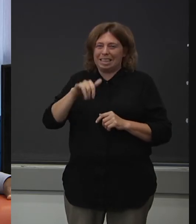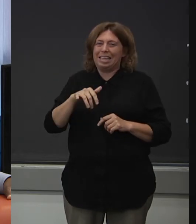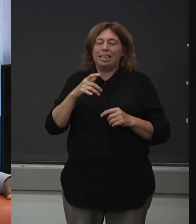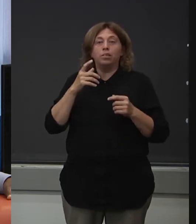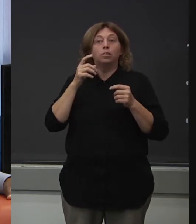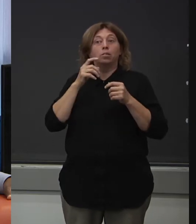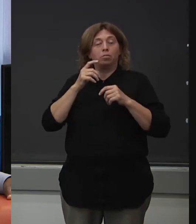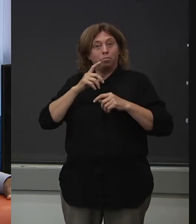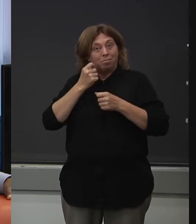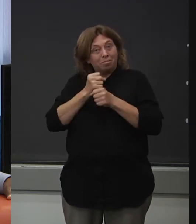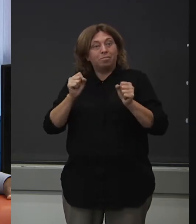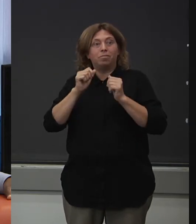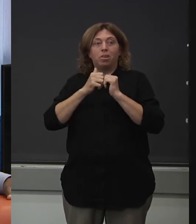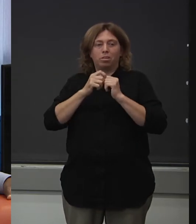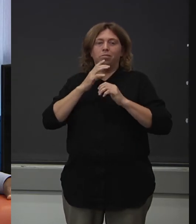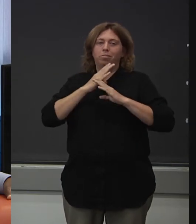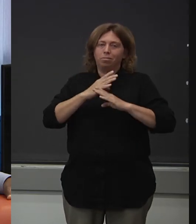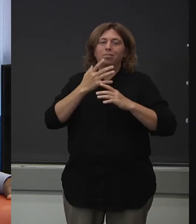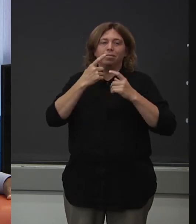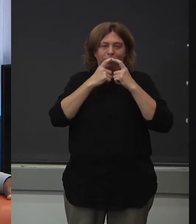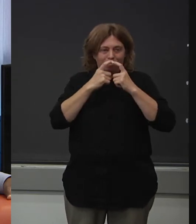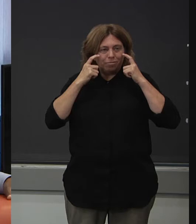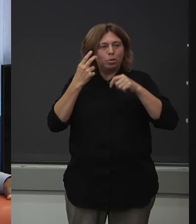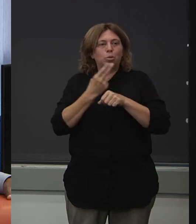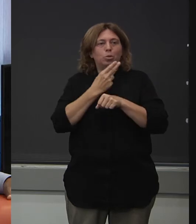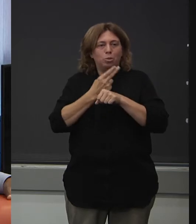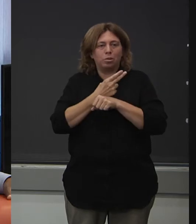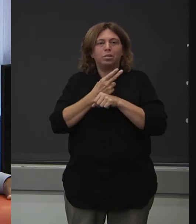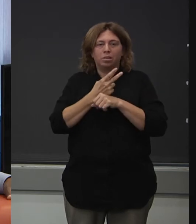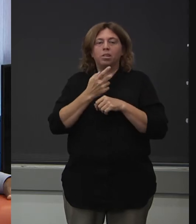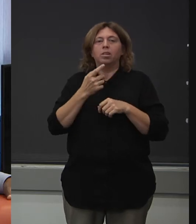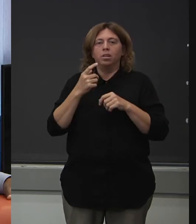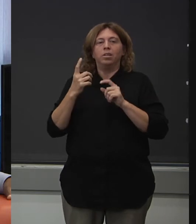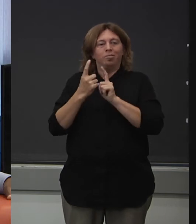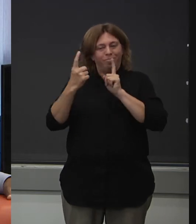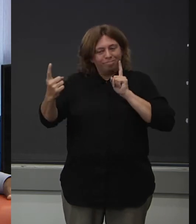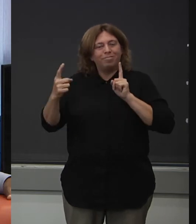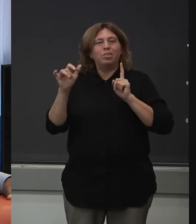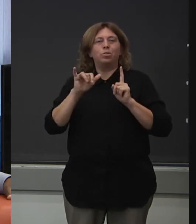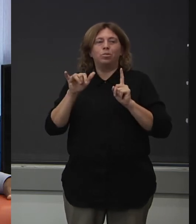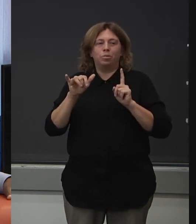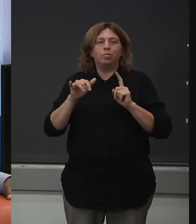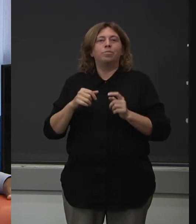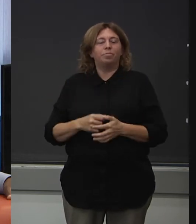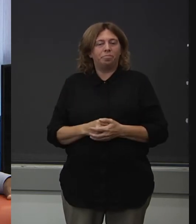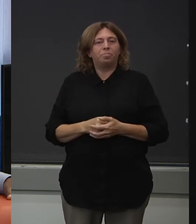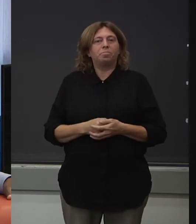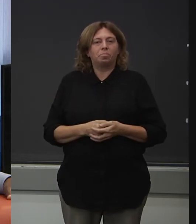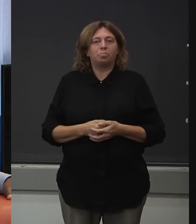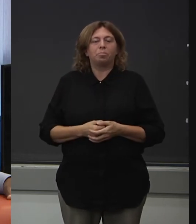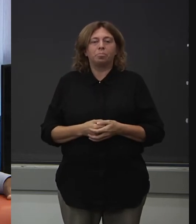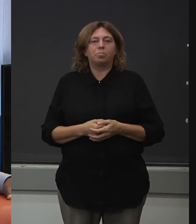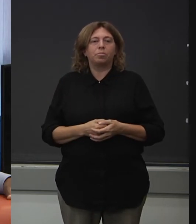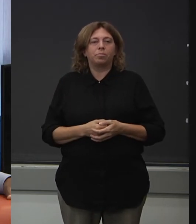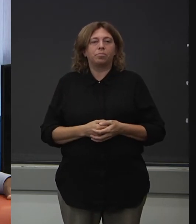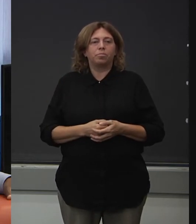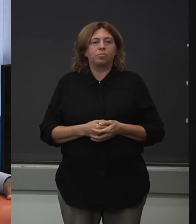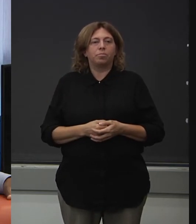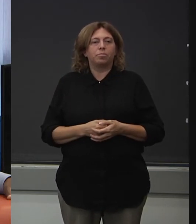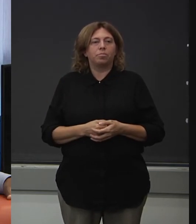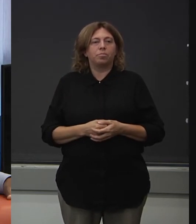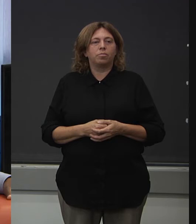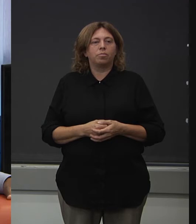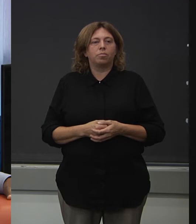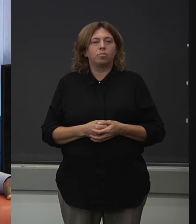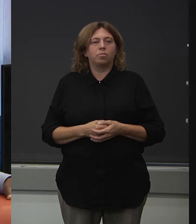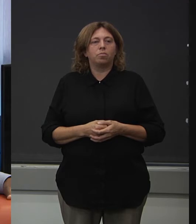you cannot maintain physical distancing of at least 6 feet. I think you may recall Dr.